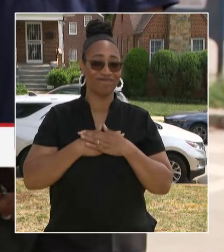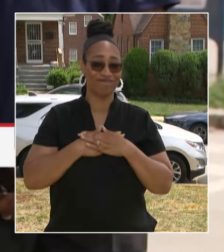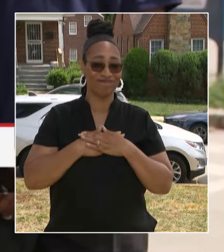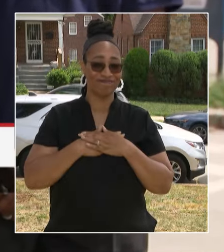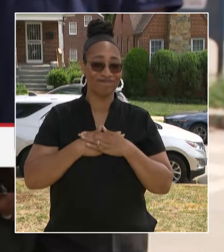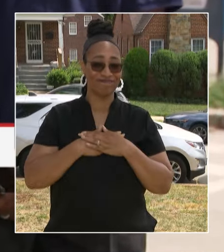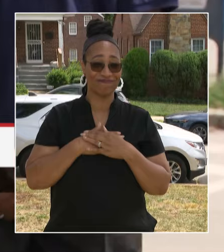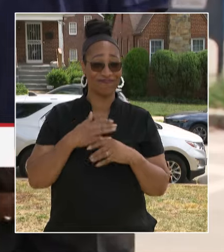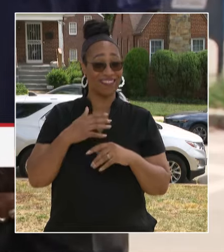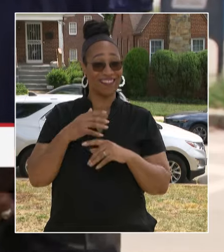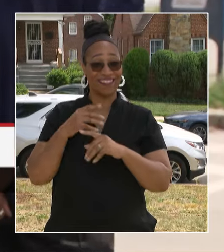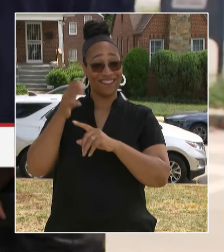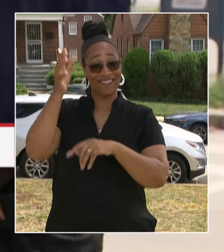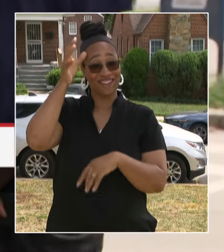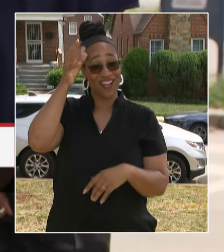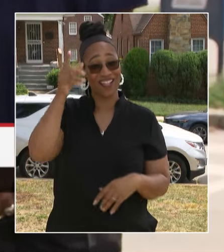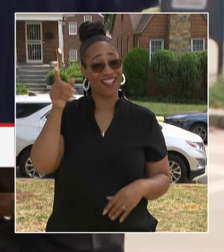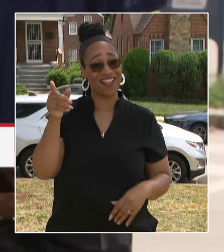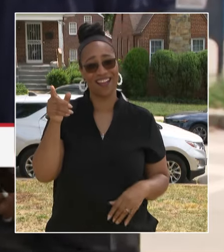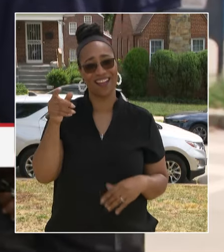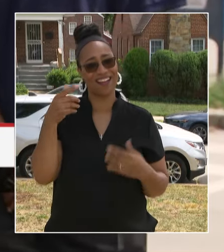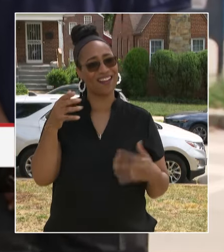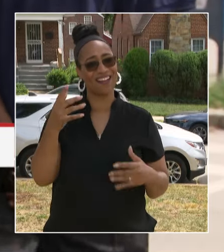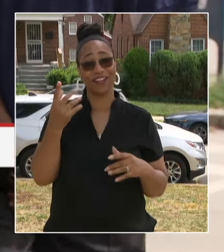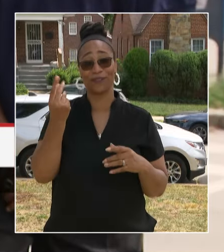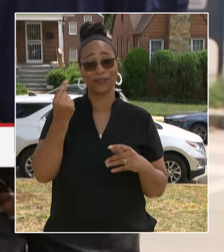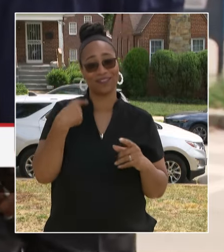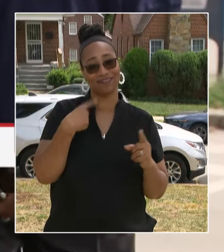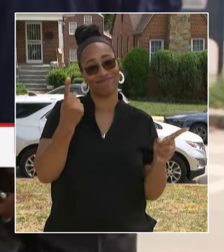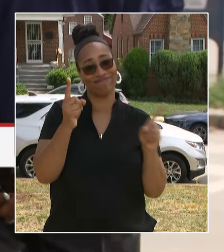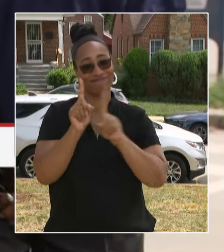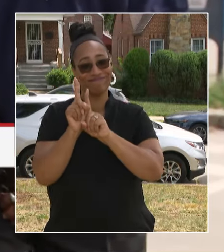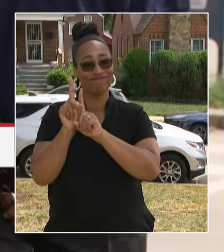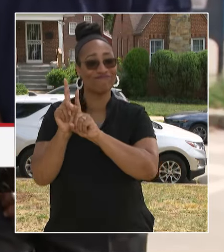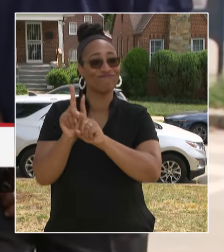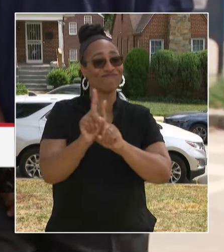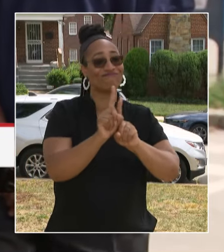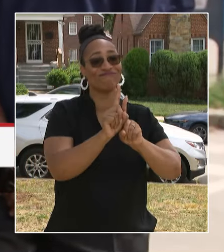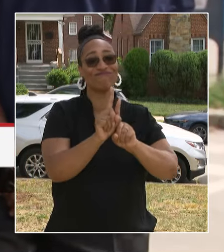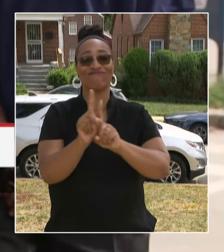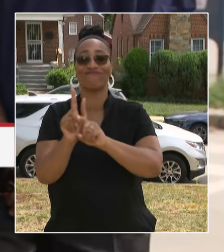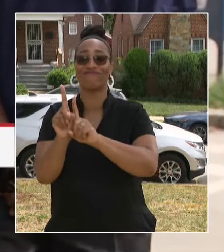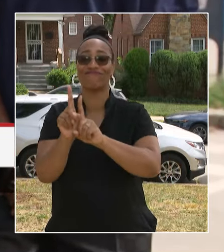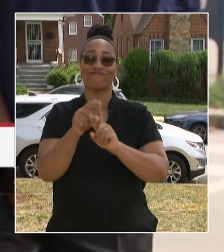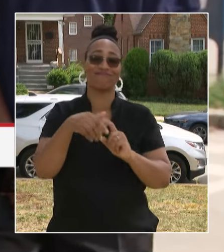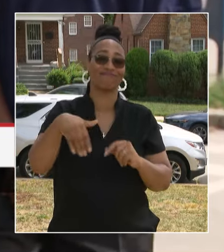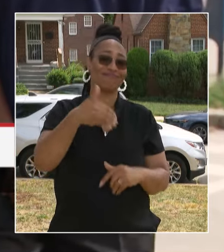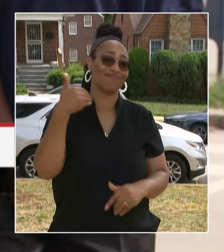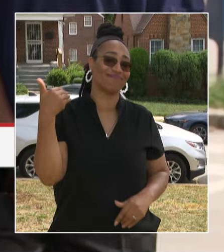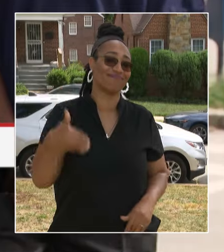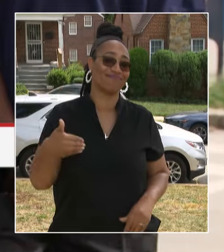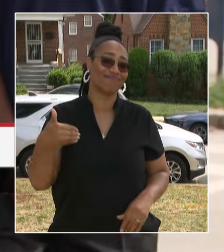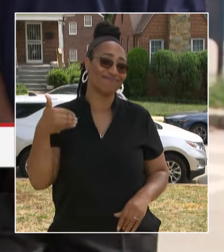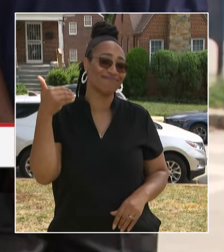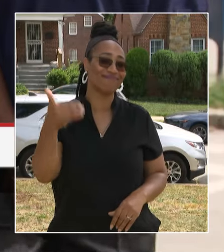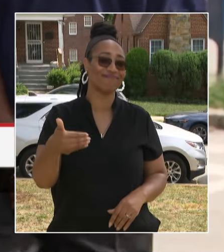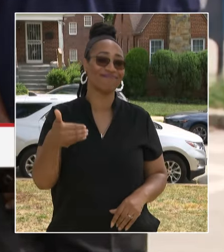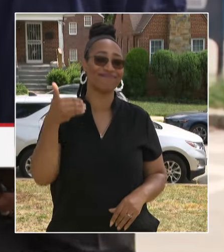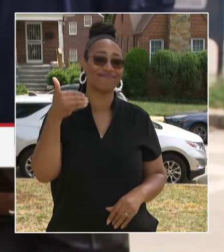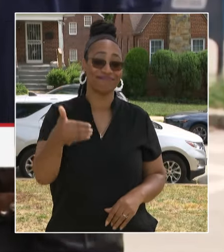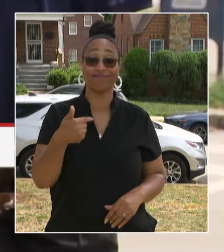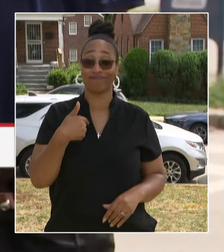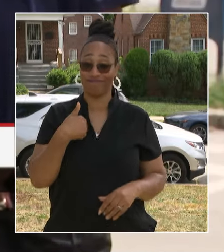the different community meetings. And I served with Mr. Bowser on the ANC back in the